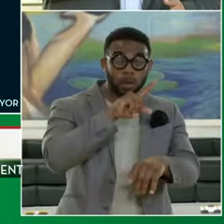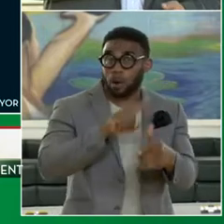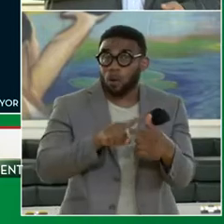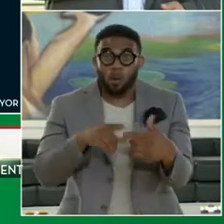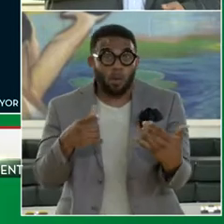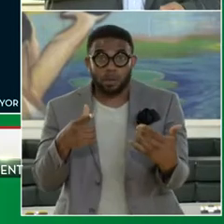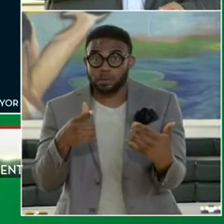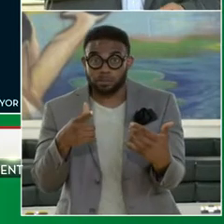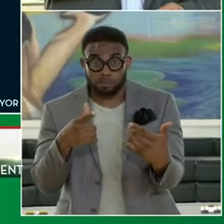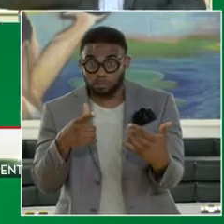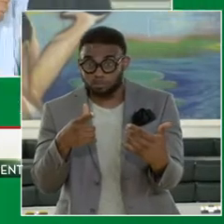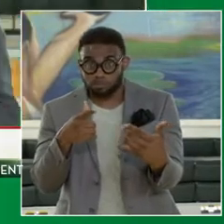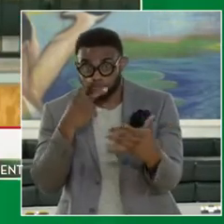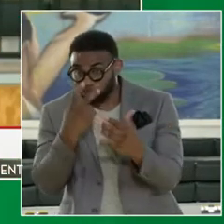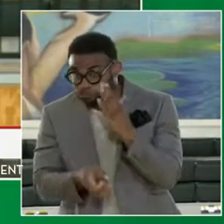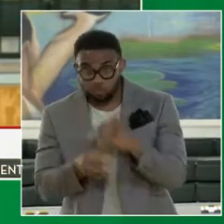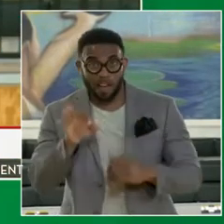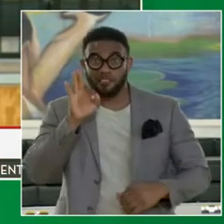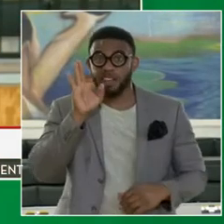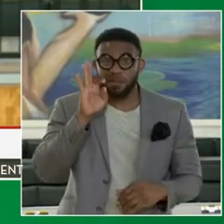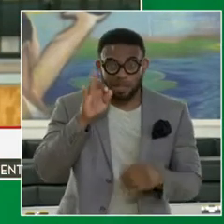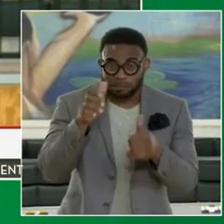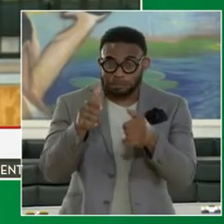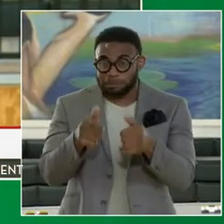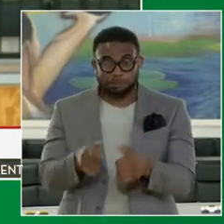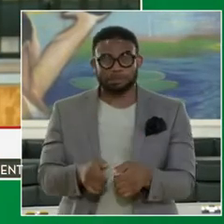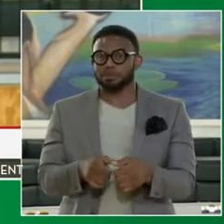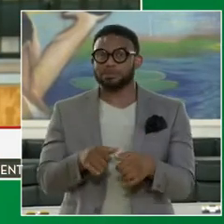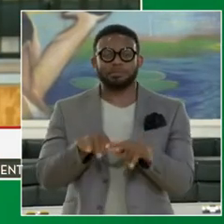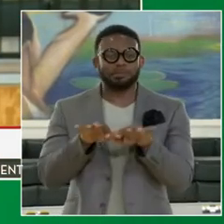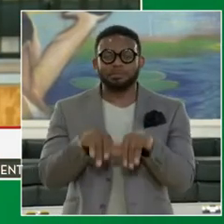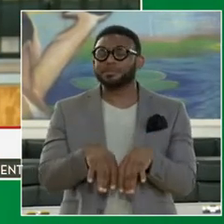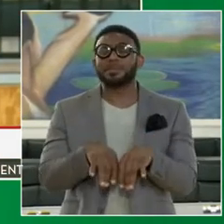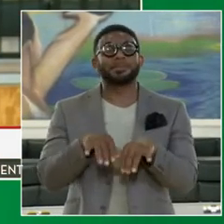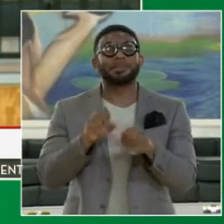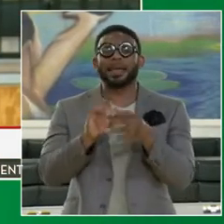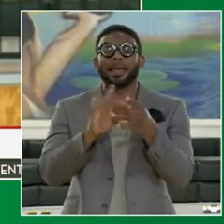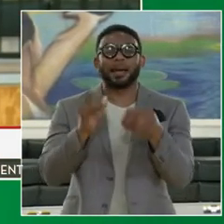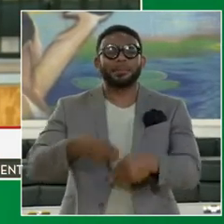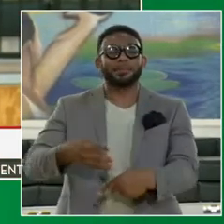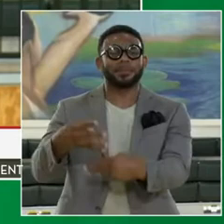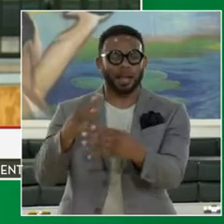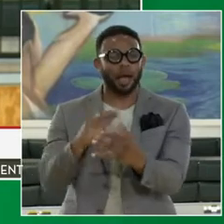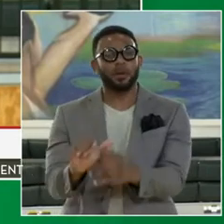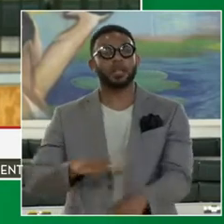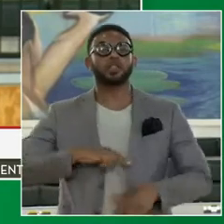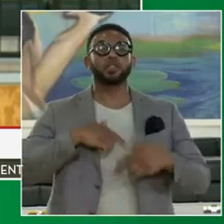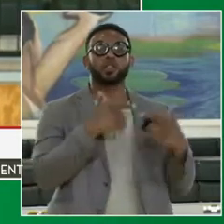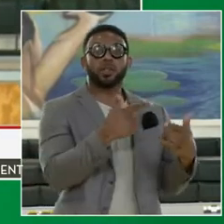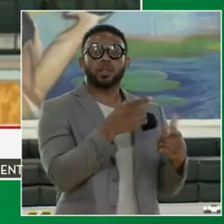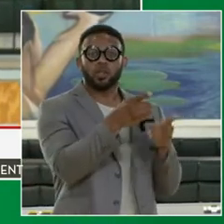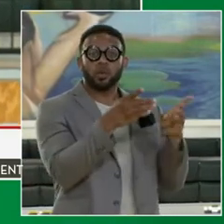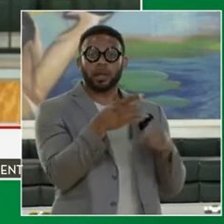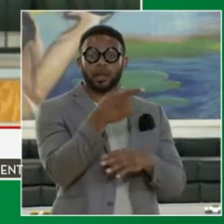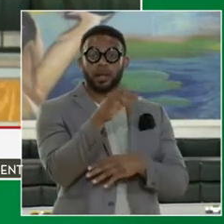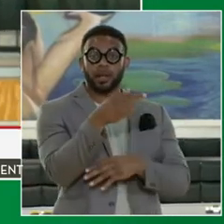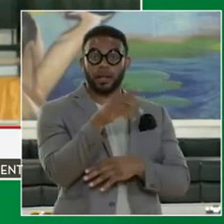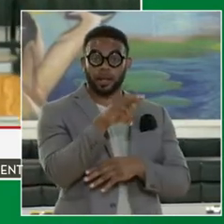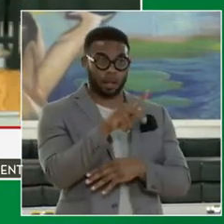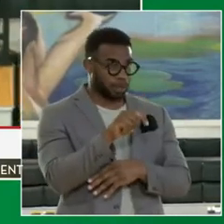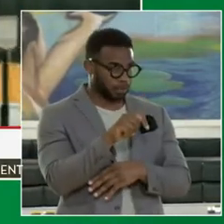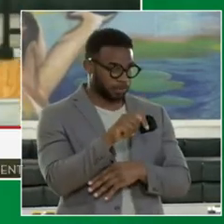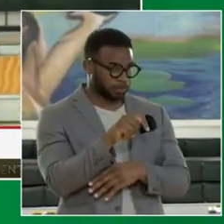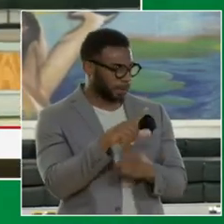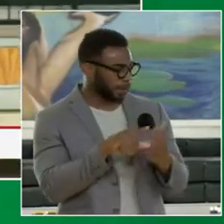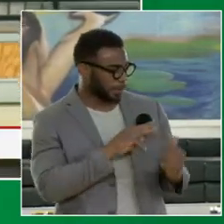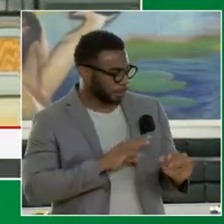or jump in on Facebook, and you could ask questions, make comment there. So I want to turn to Director Geldhart, or